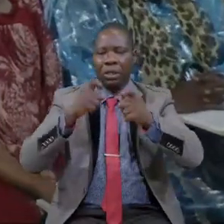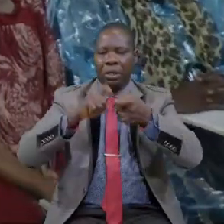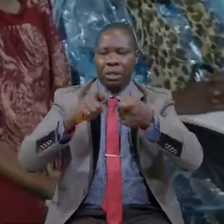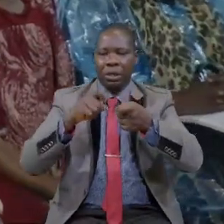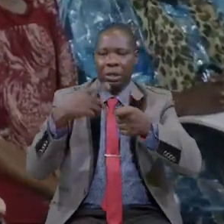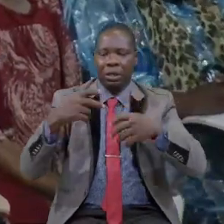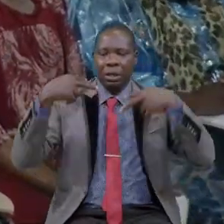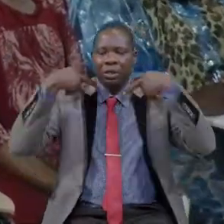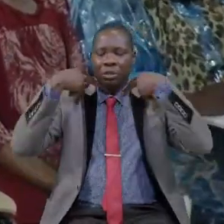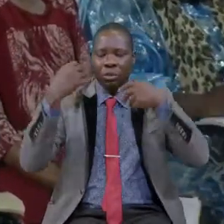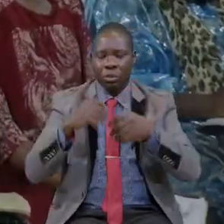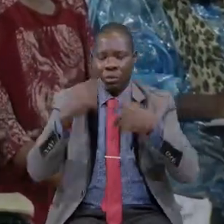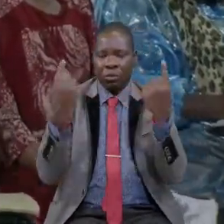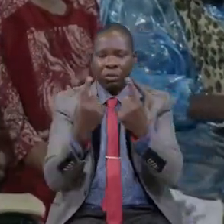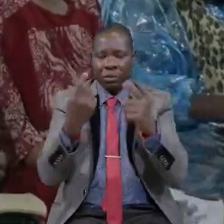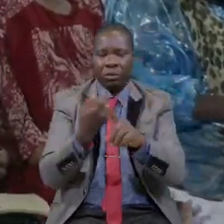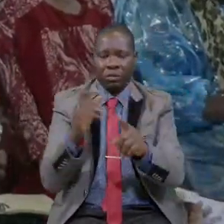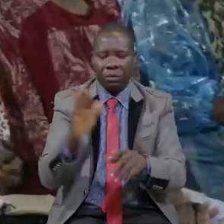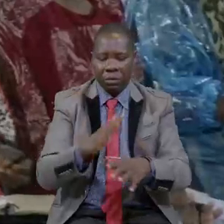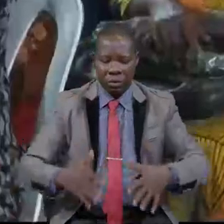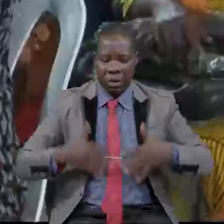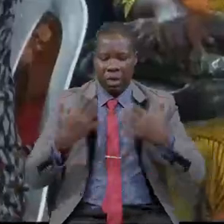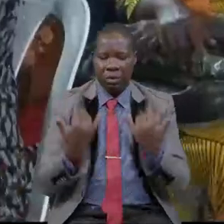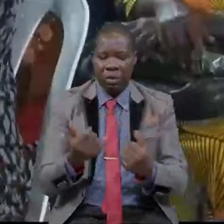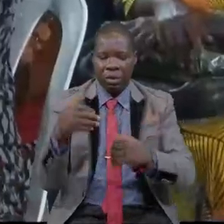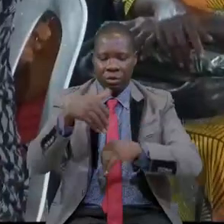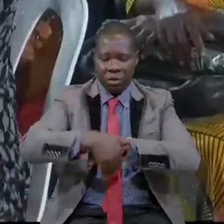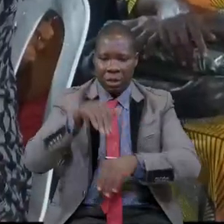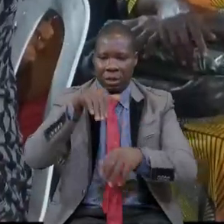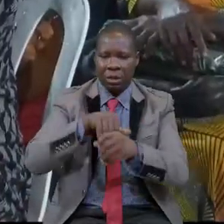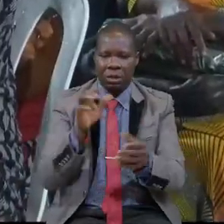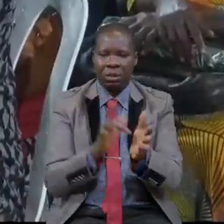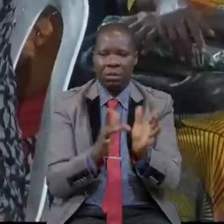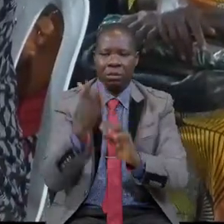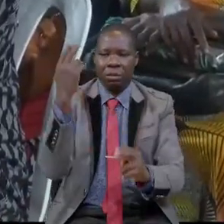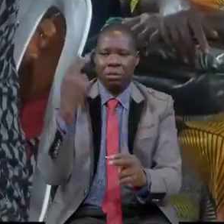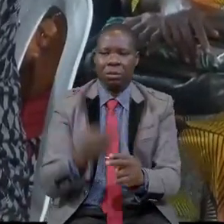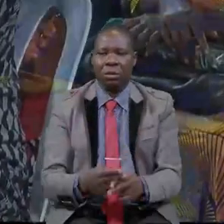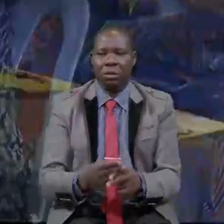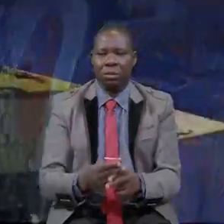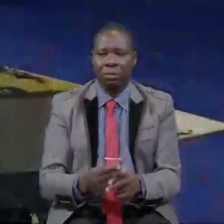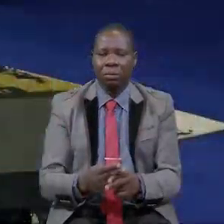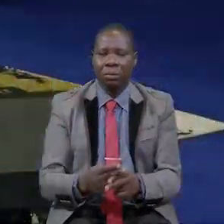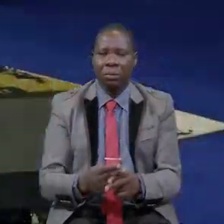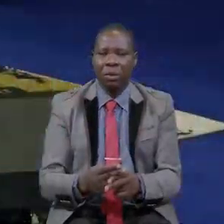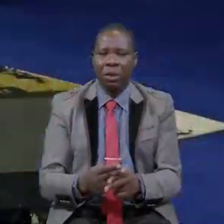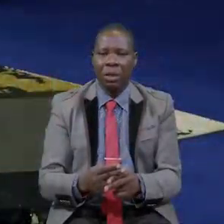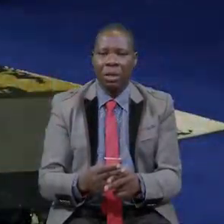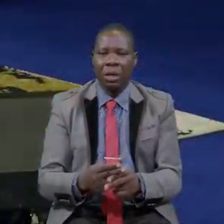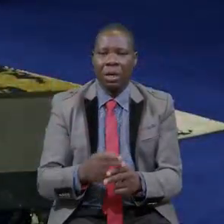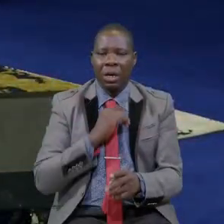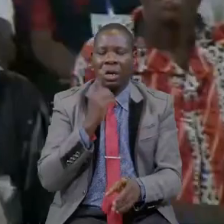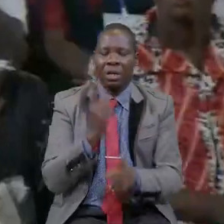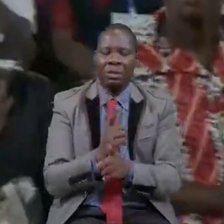your life tonight in Jesus name I just love a holder